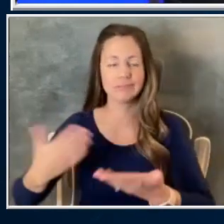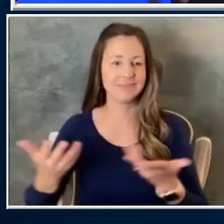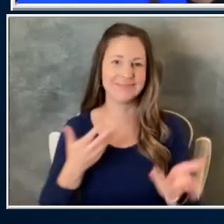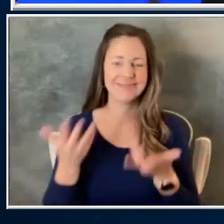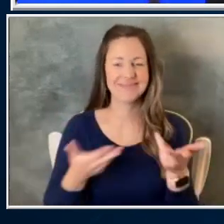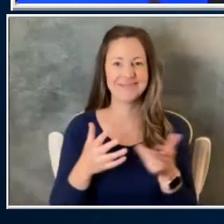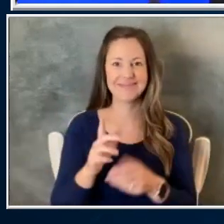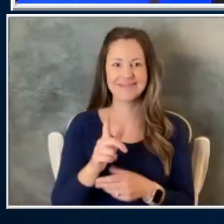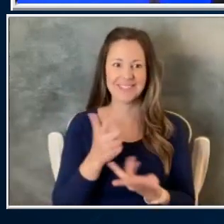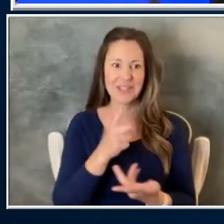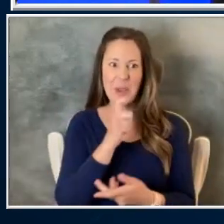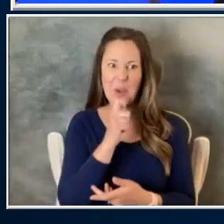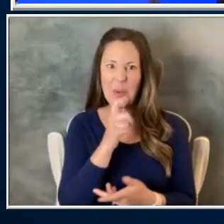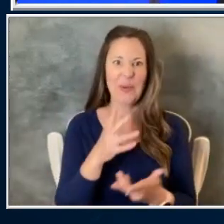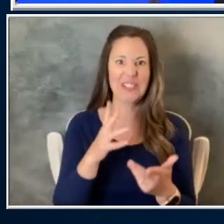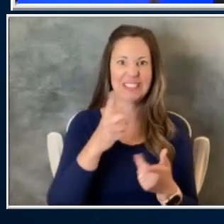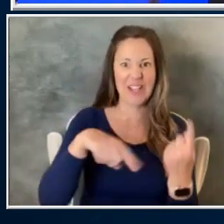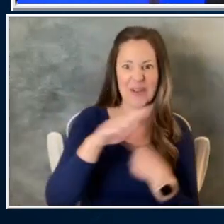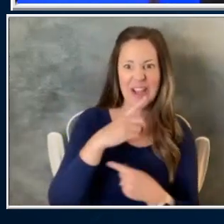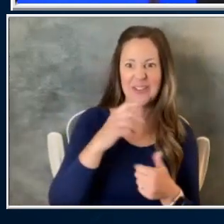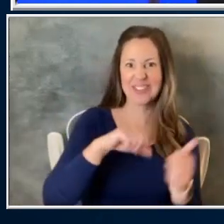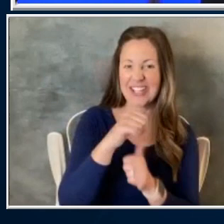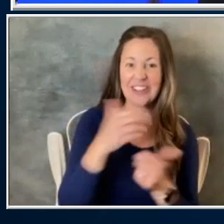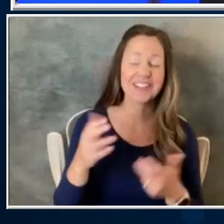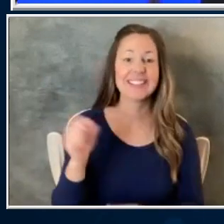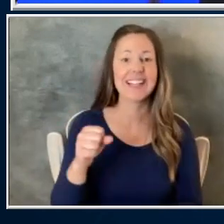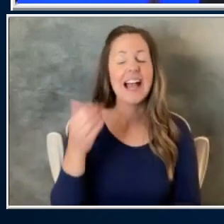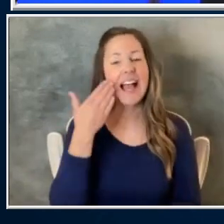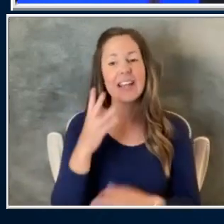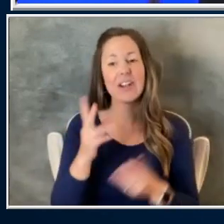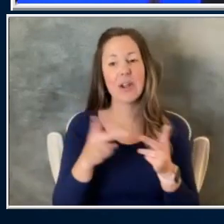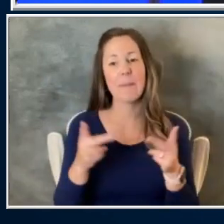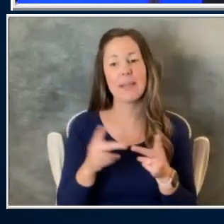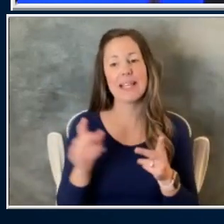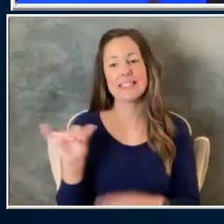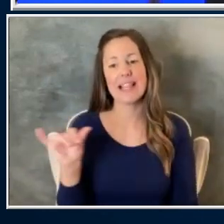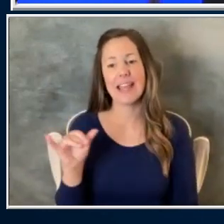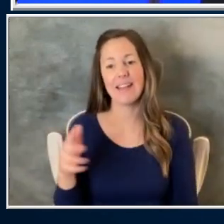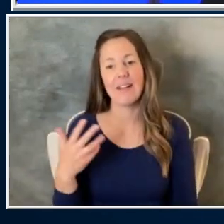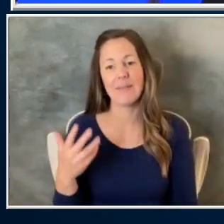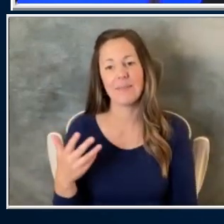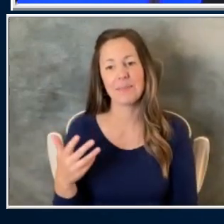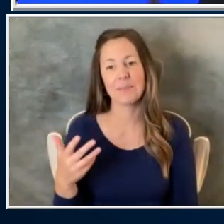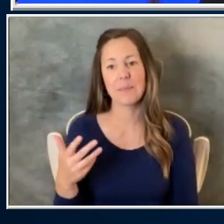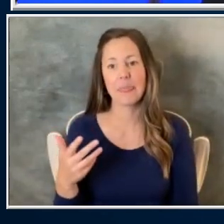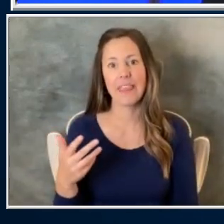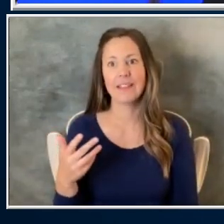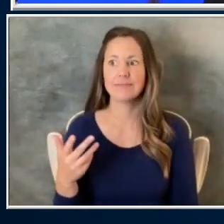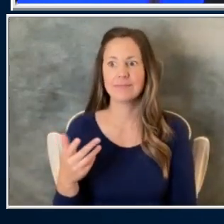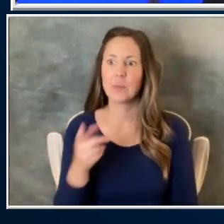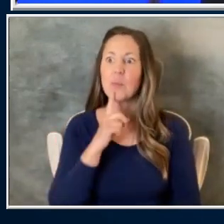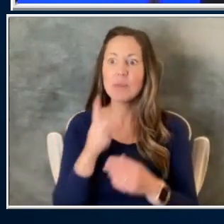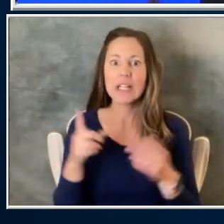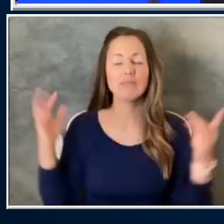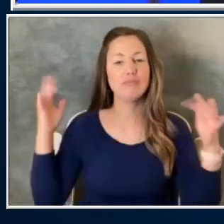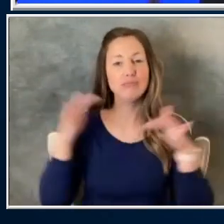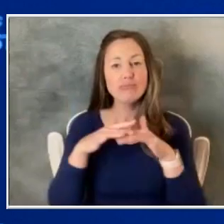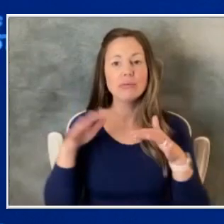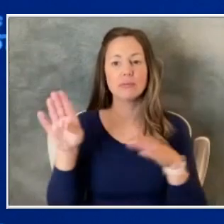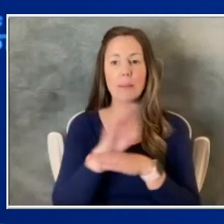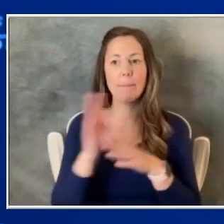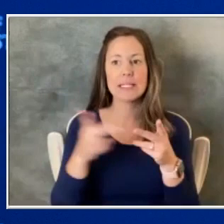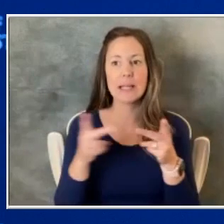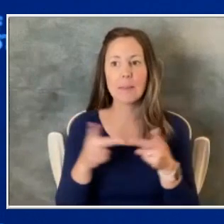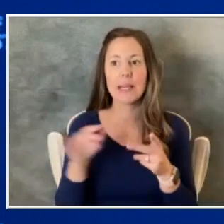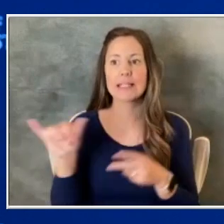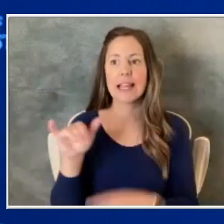touching who. So. Yeah, I know. And I know places like, high social places, like airports or